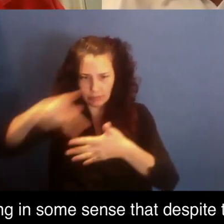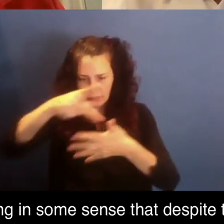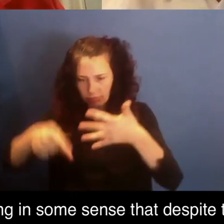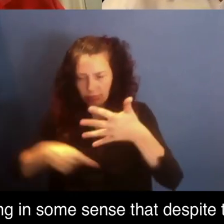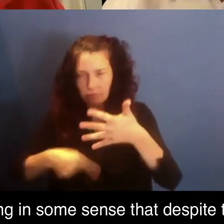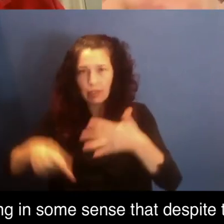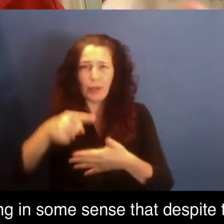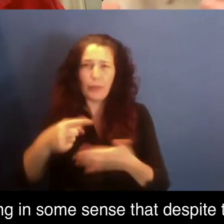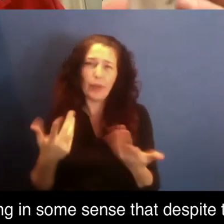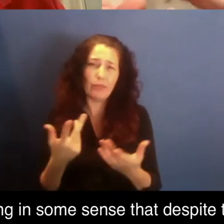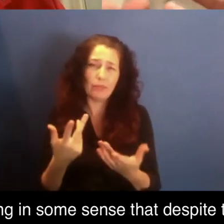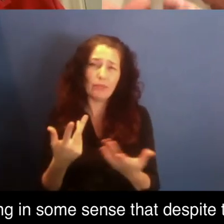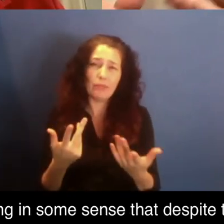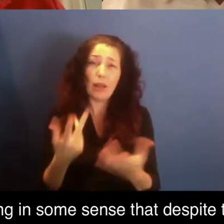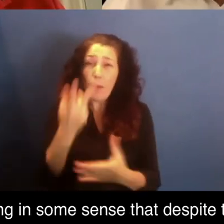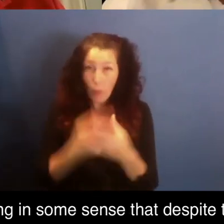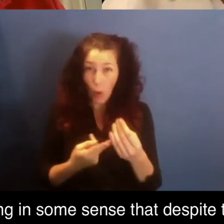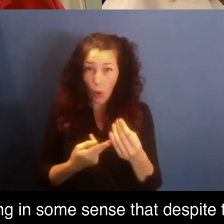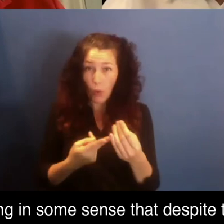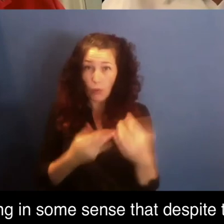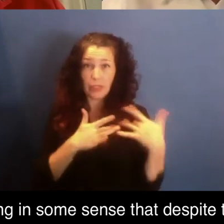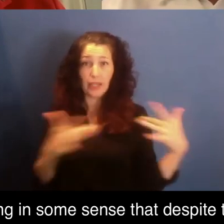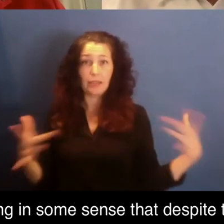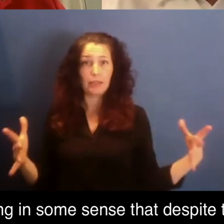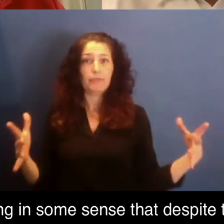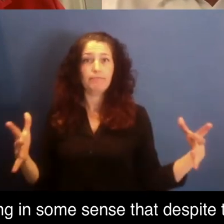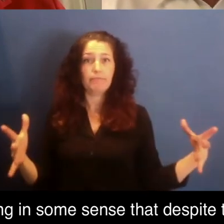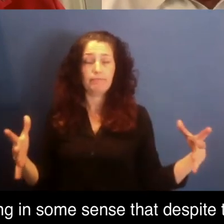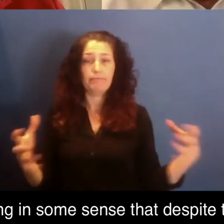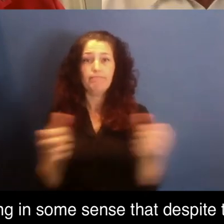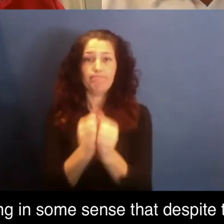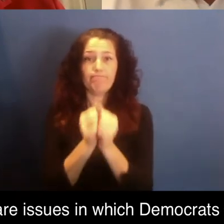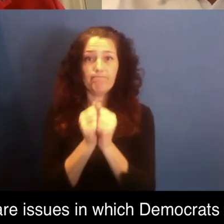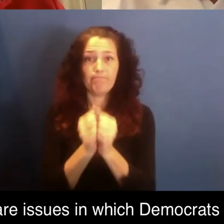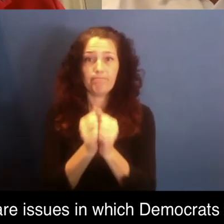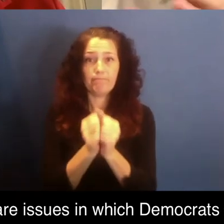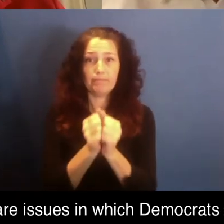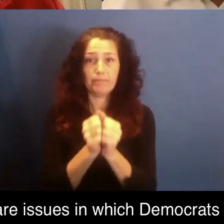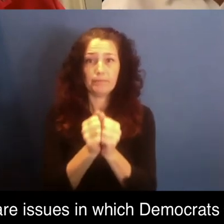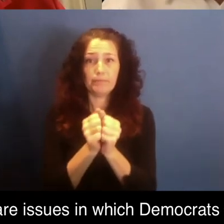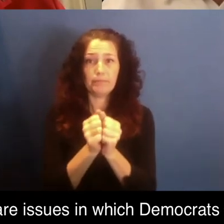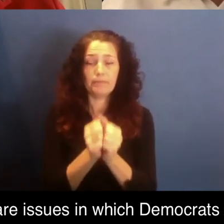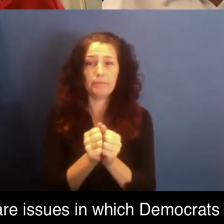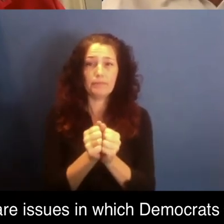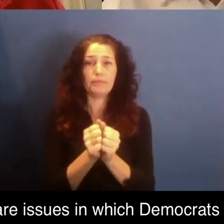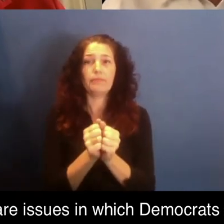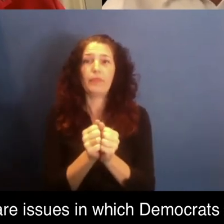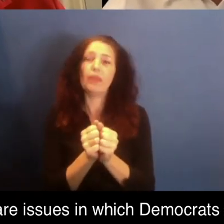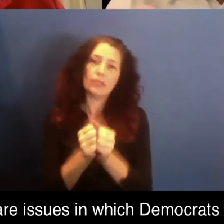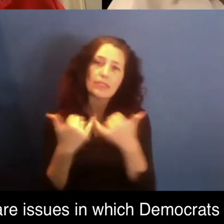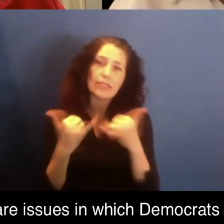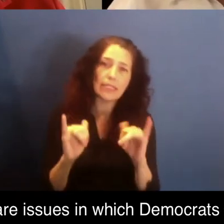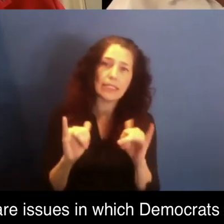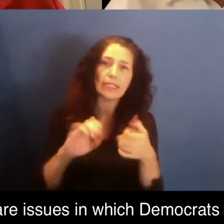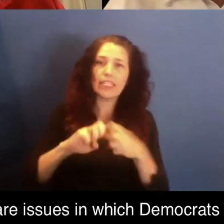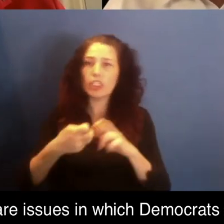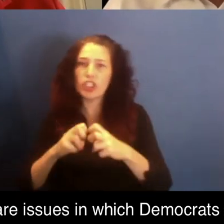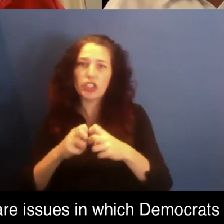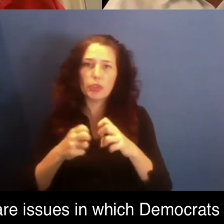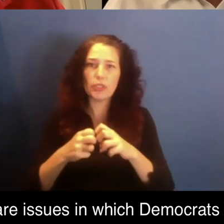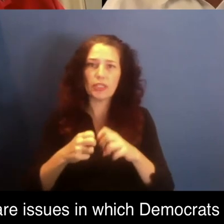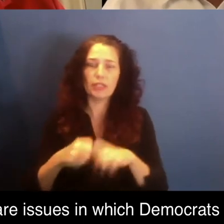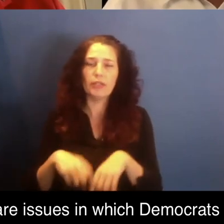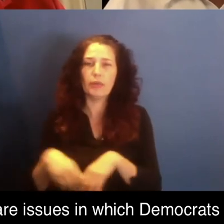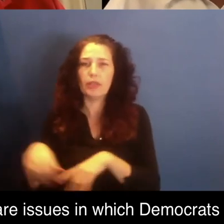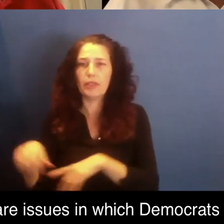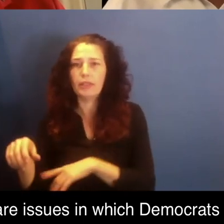uh, despite this polaris, partisan polarization, there, there are issues in which Democrats and Republicans